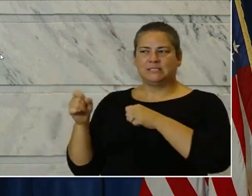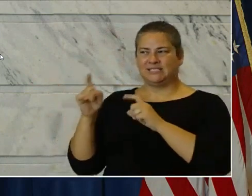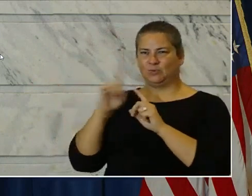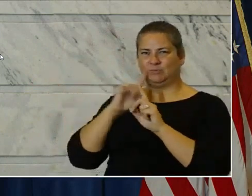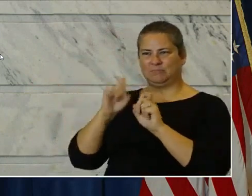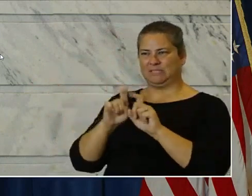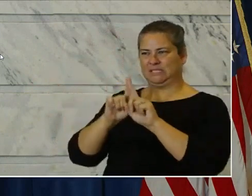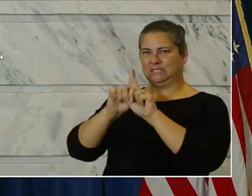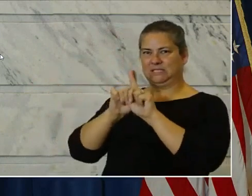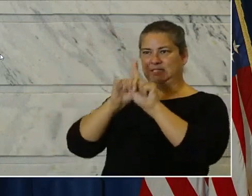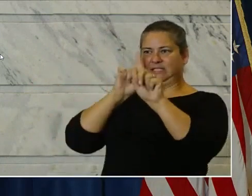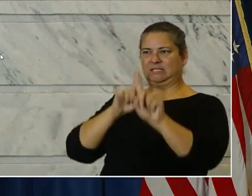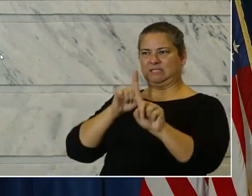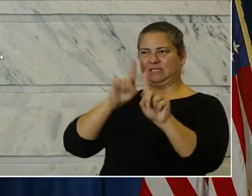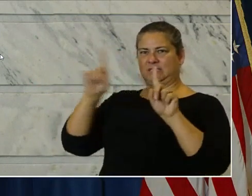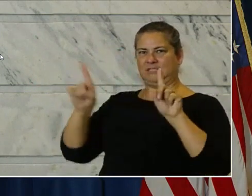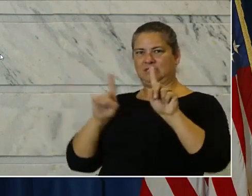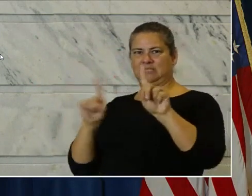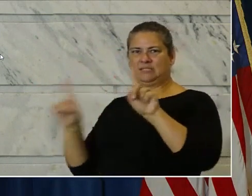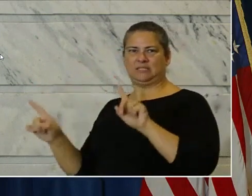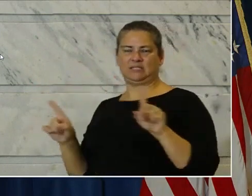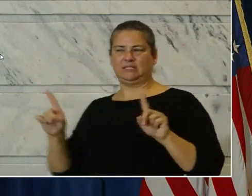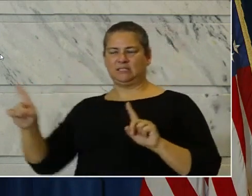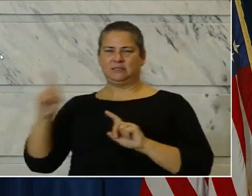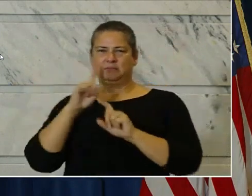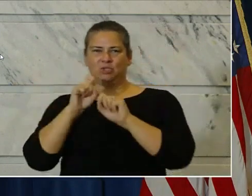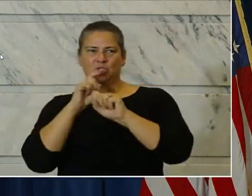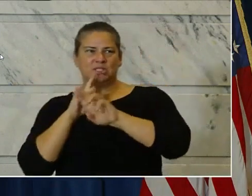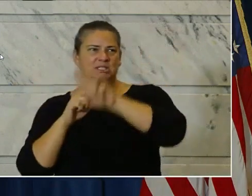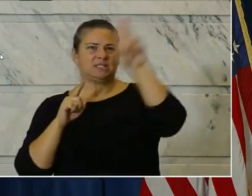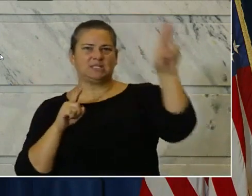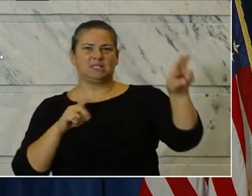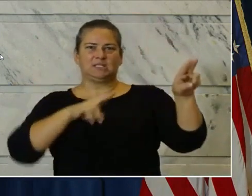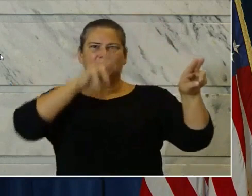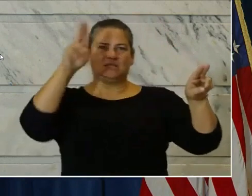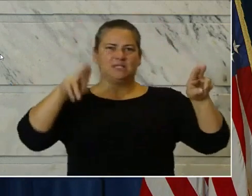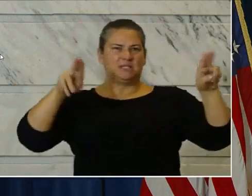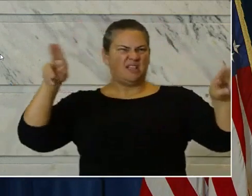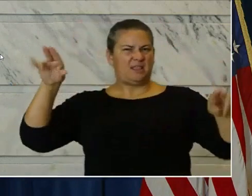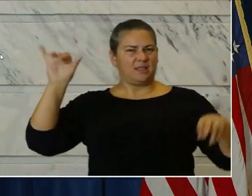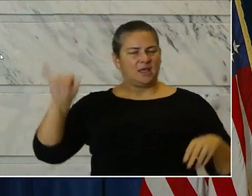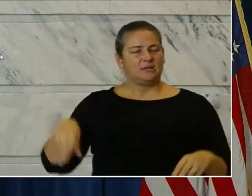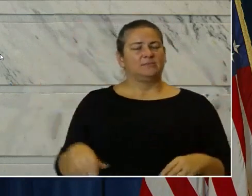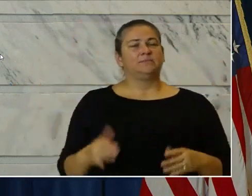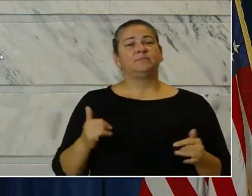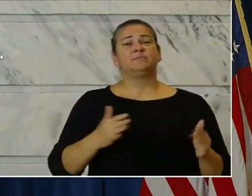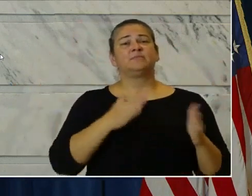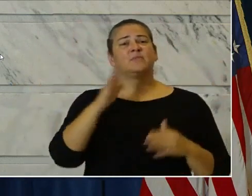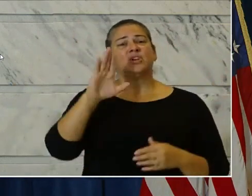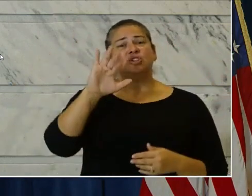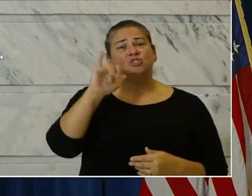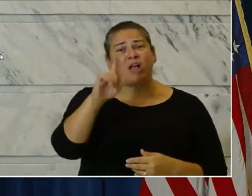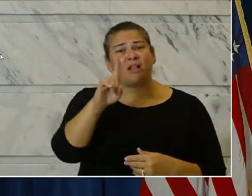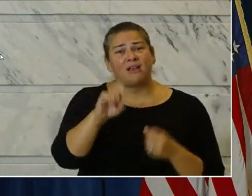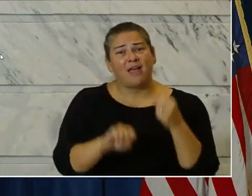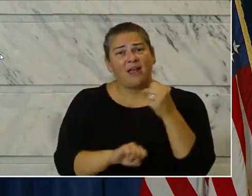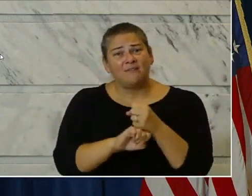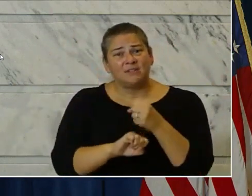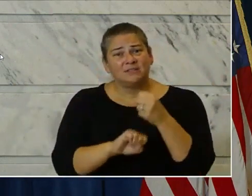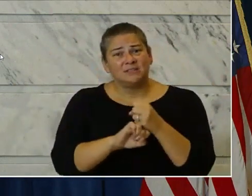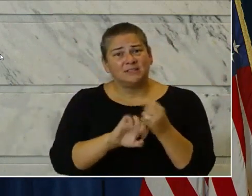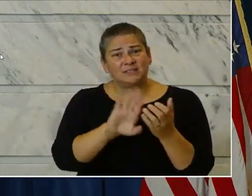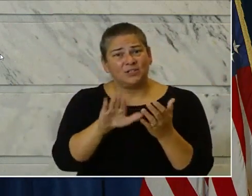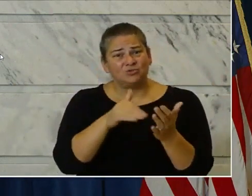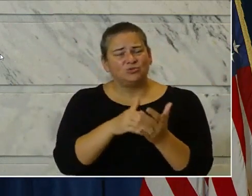now more than ever, let's support them. Our child advocacy centers. New cases by county,